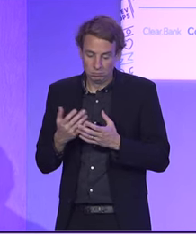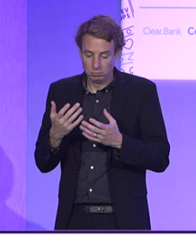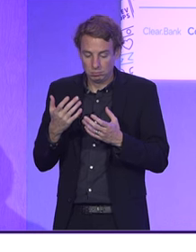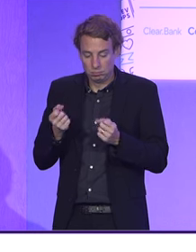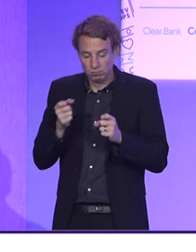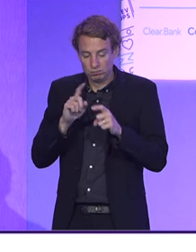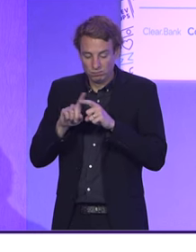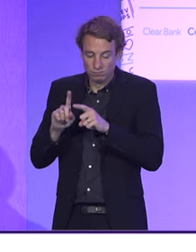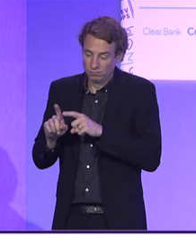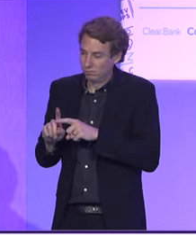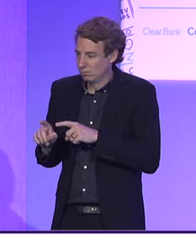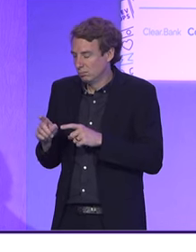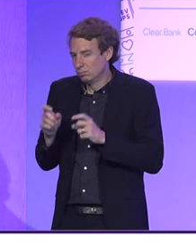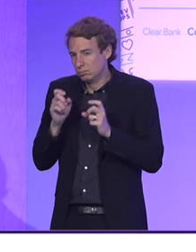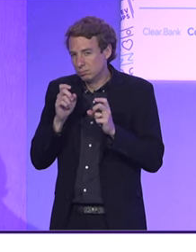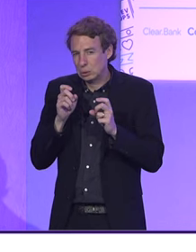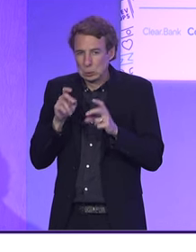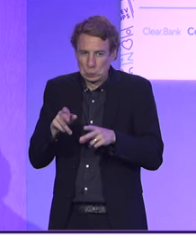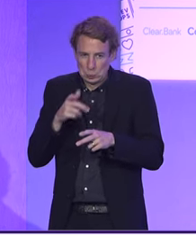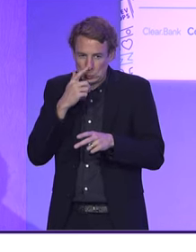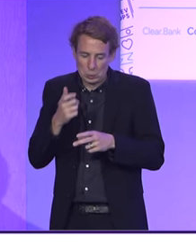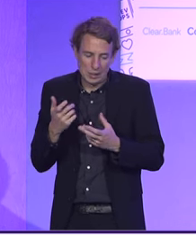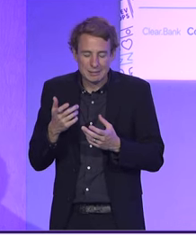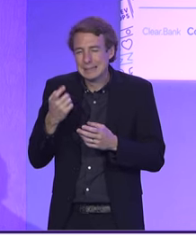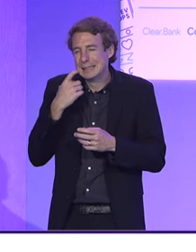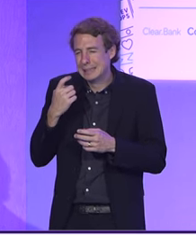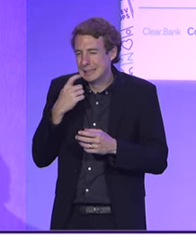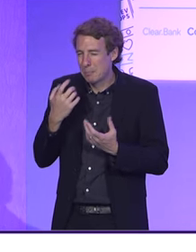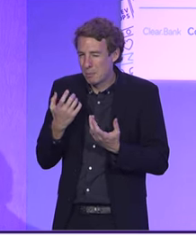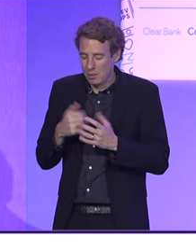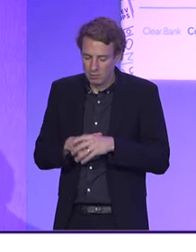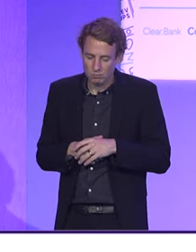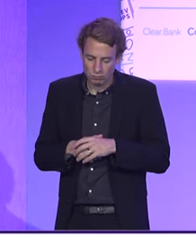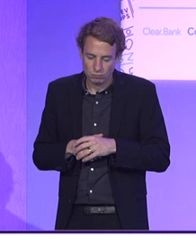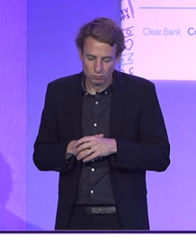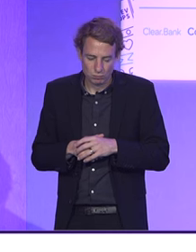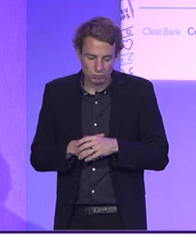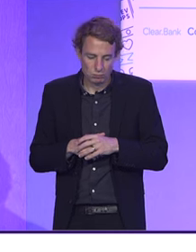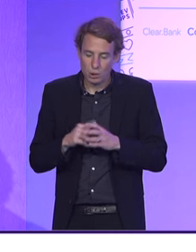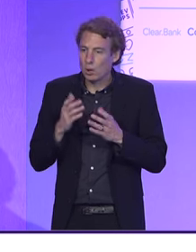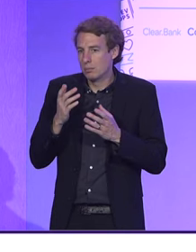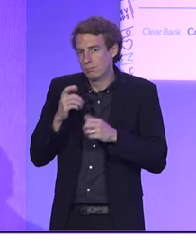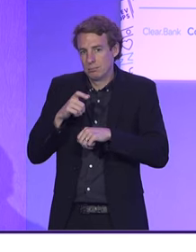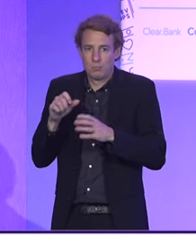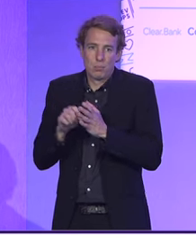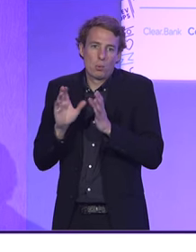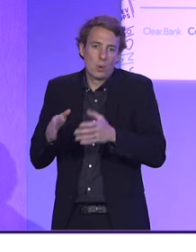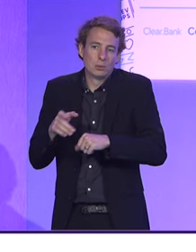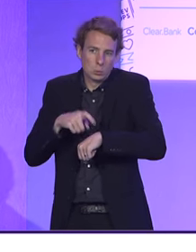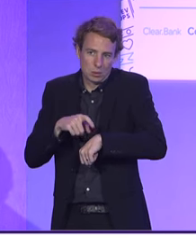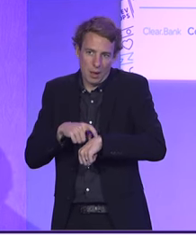Liquidbase, we have also Flyway, many things. So it's very easy to automate. The problem is that we have to spend time, okay, on